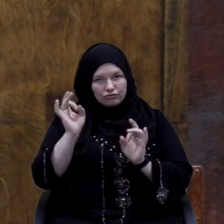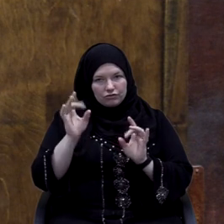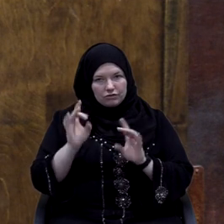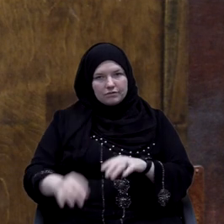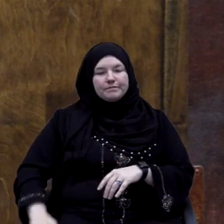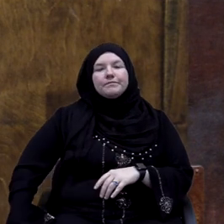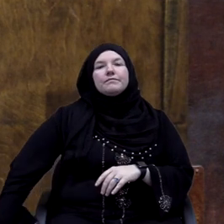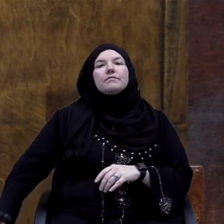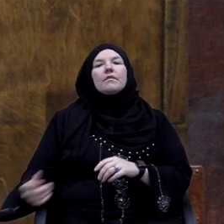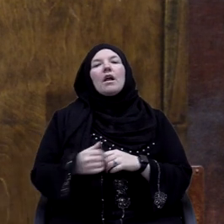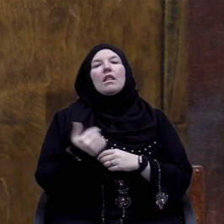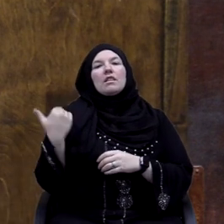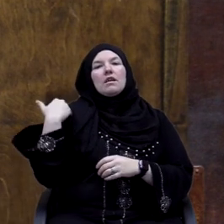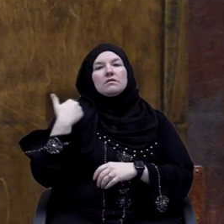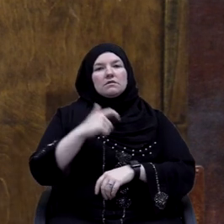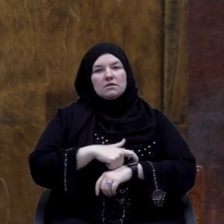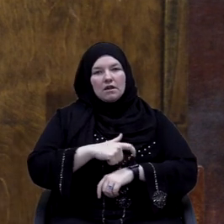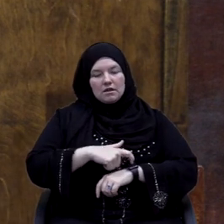Last time,